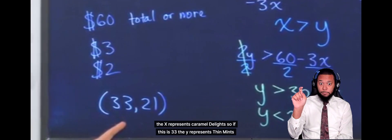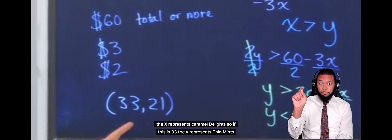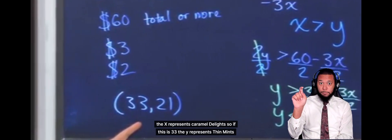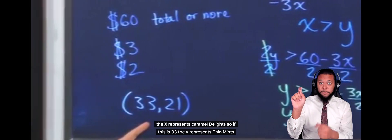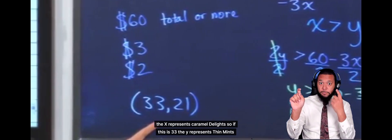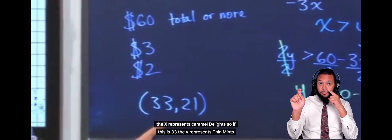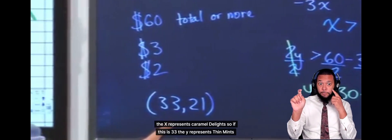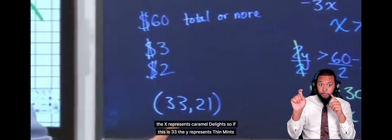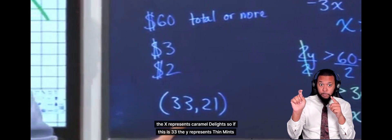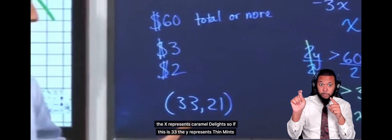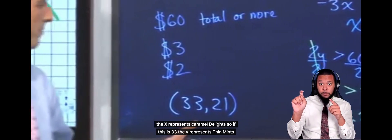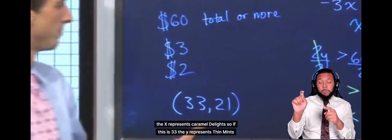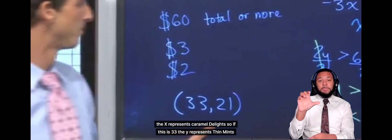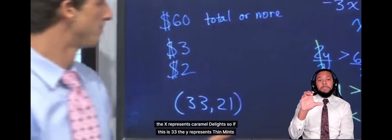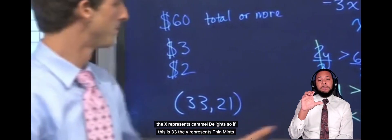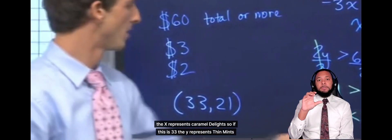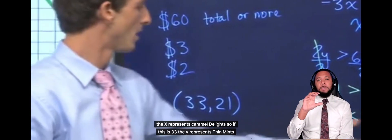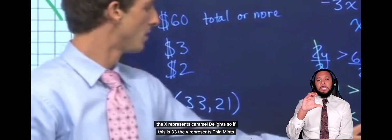Delights.